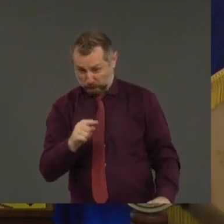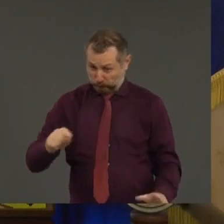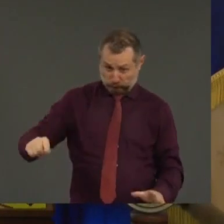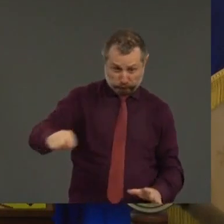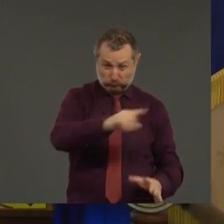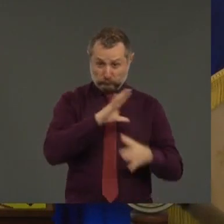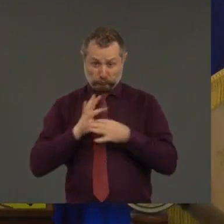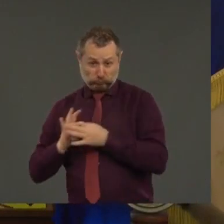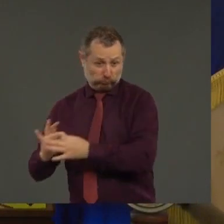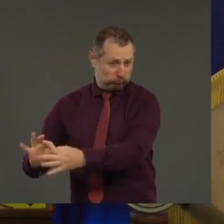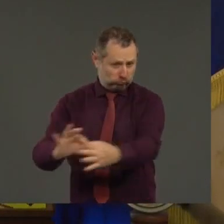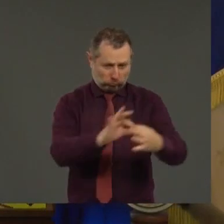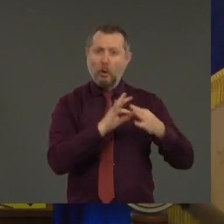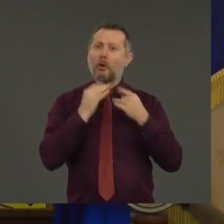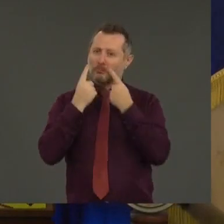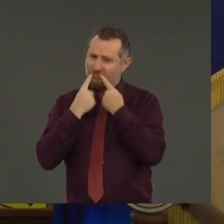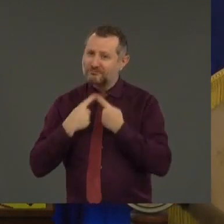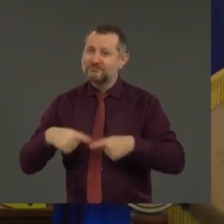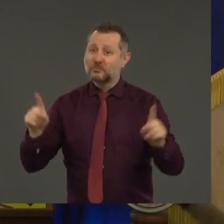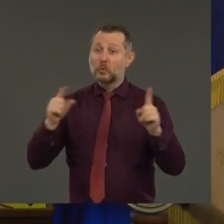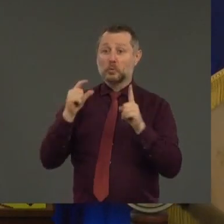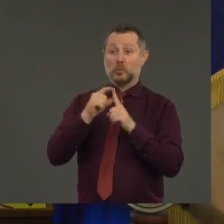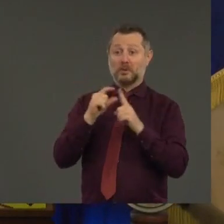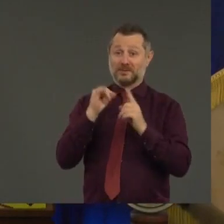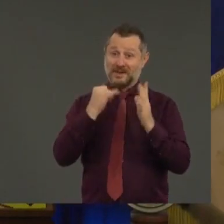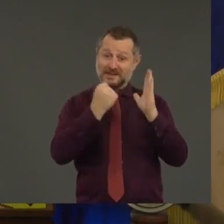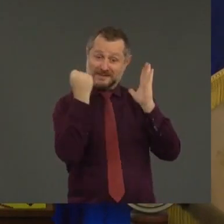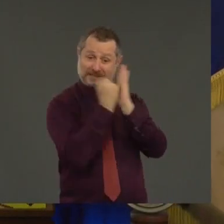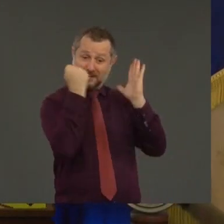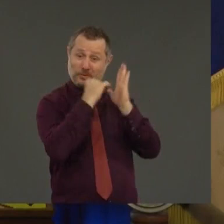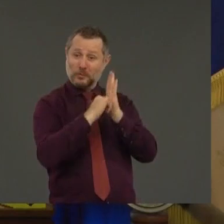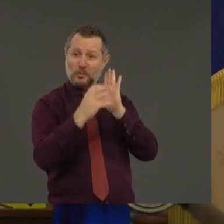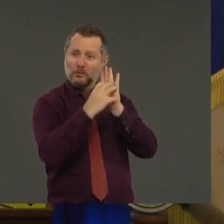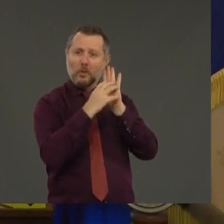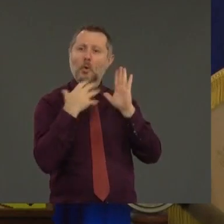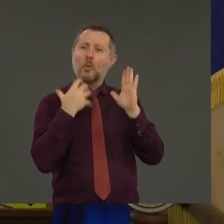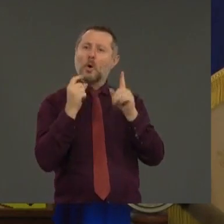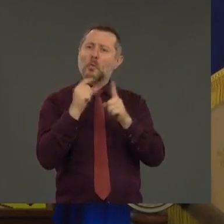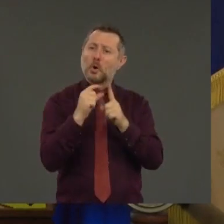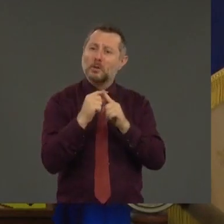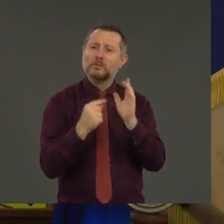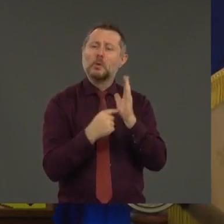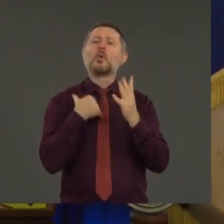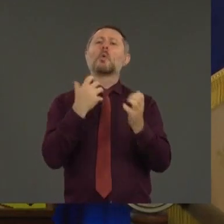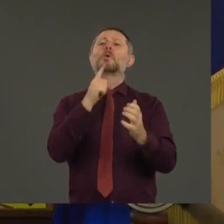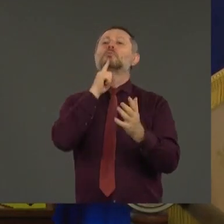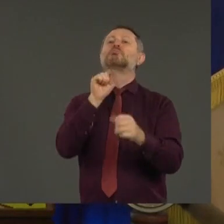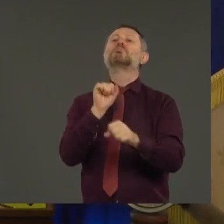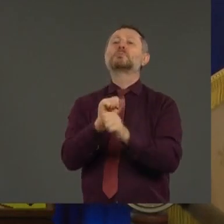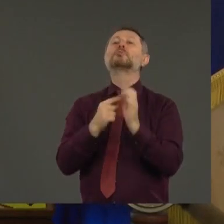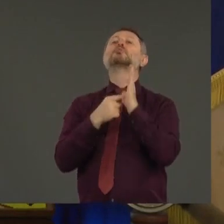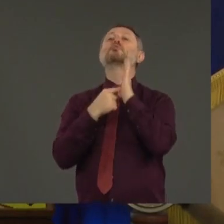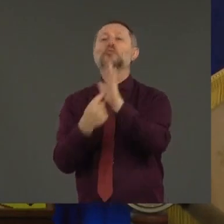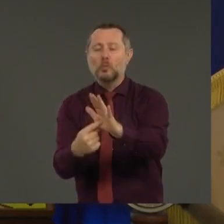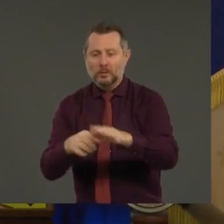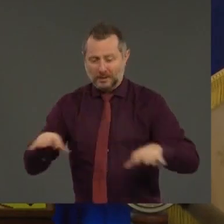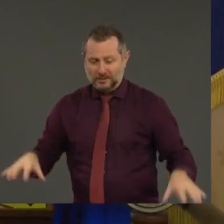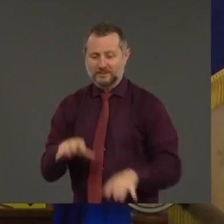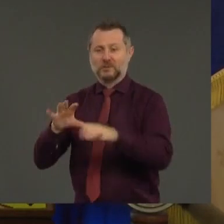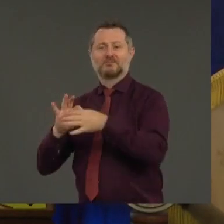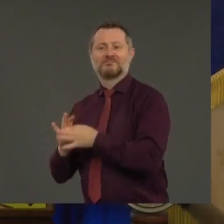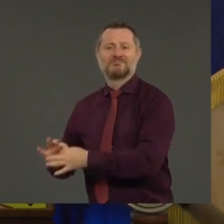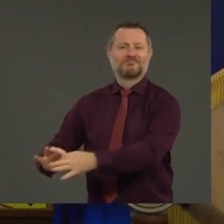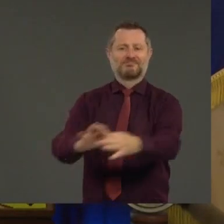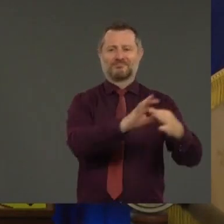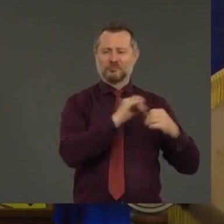just put the words on our state seal. We made the words come true. We made the words come to